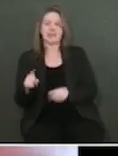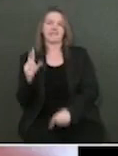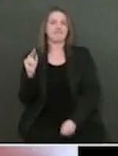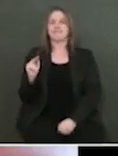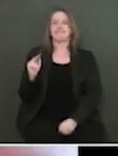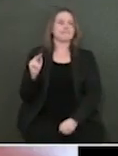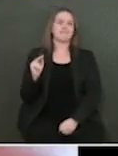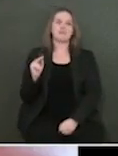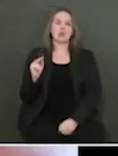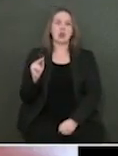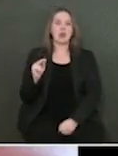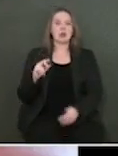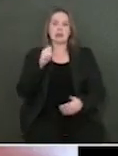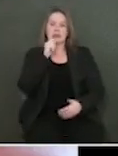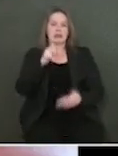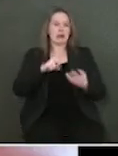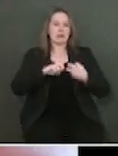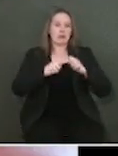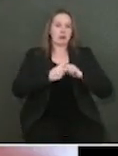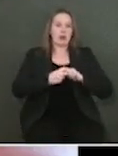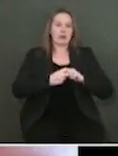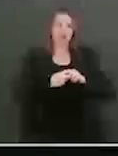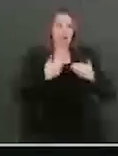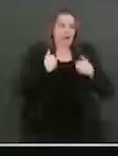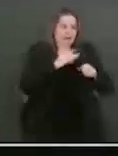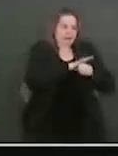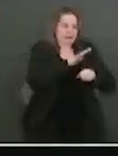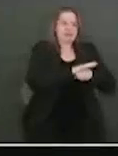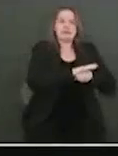due to a supply and demand issue.